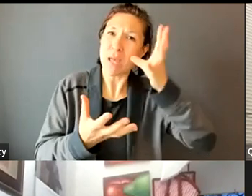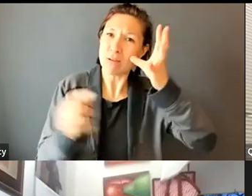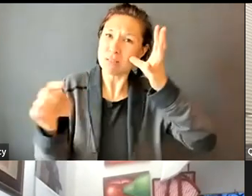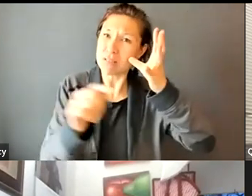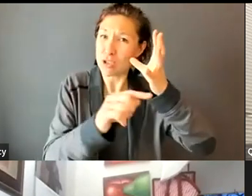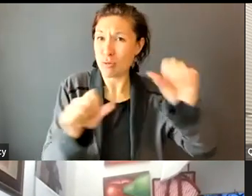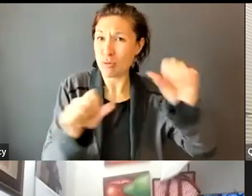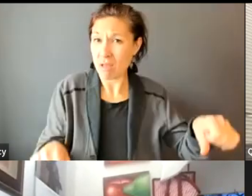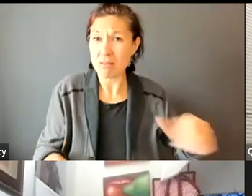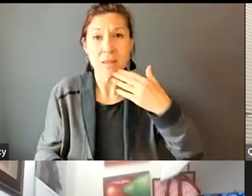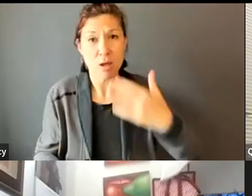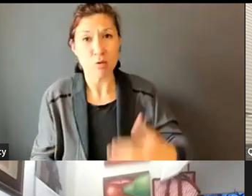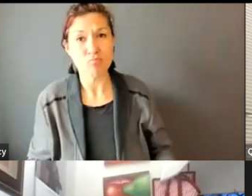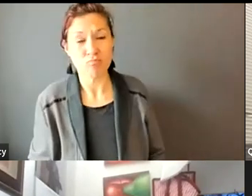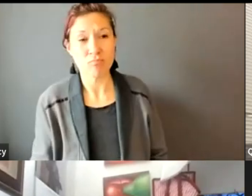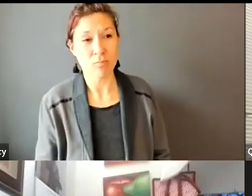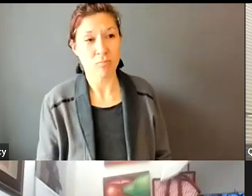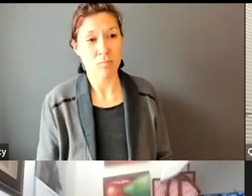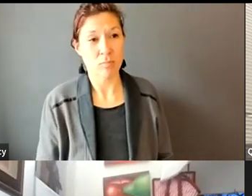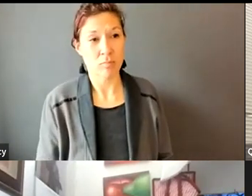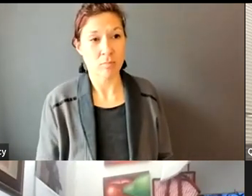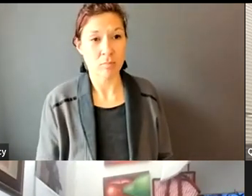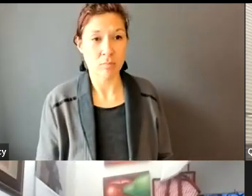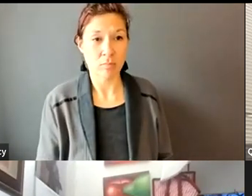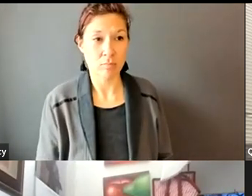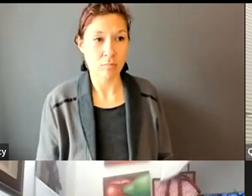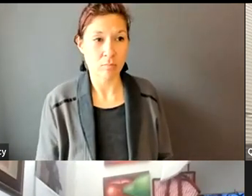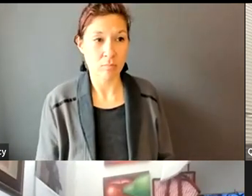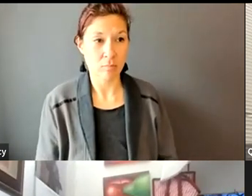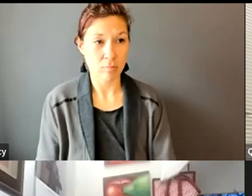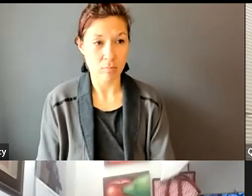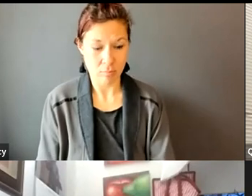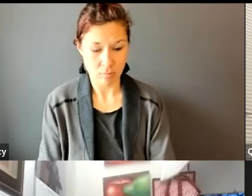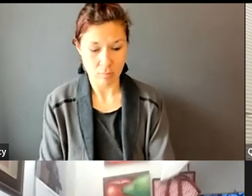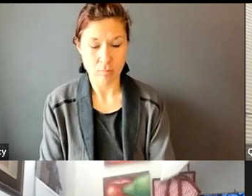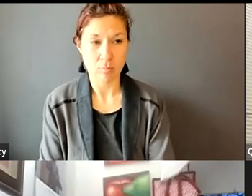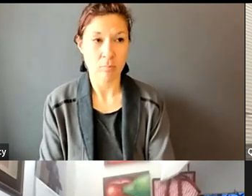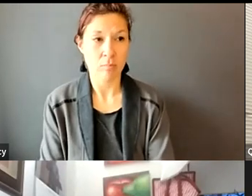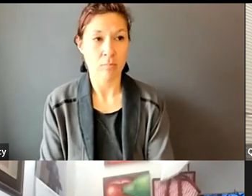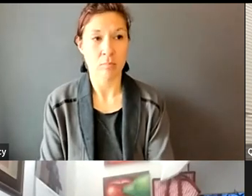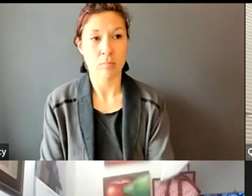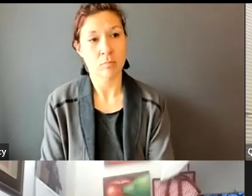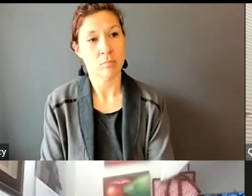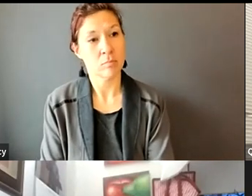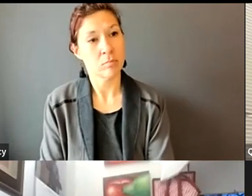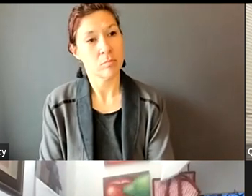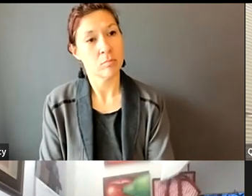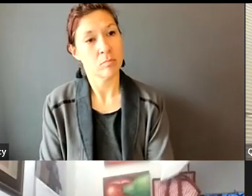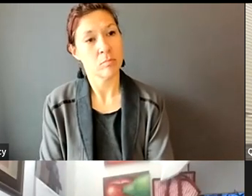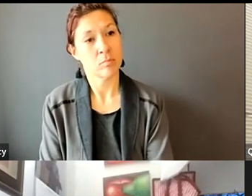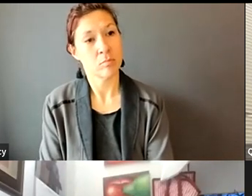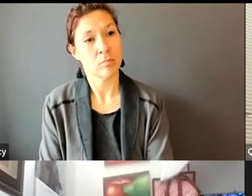thank you thank you our next speaker is Maria Mejia followed by Paula